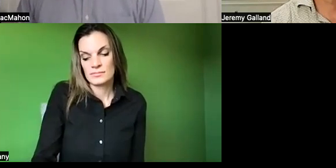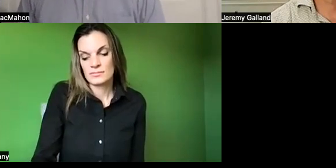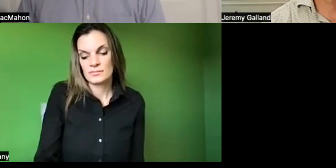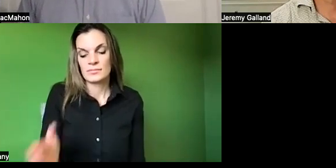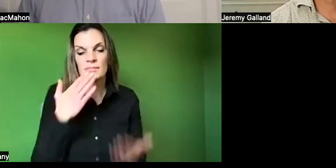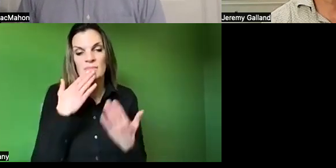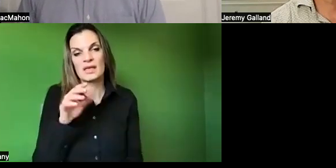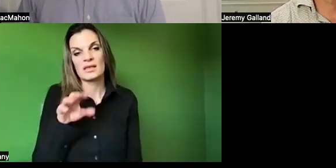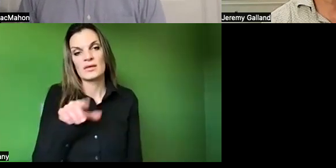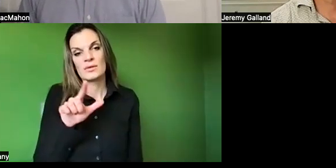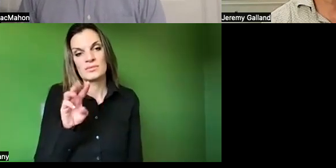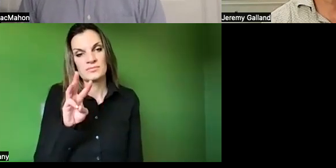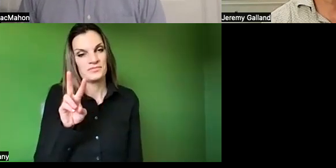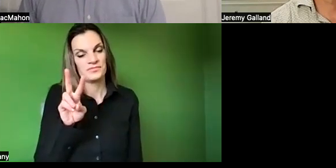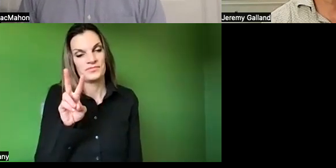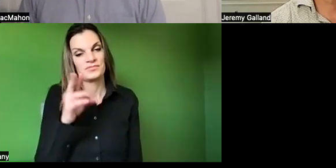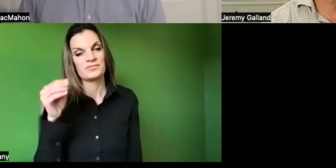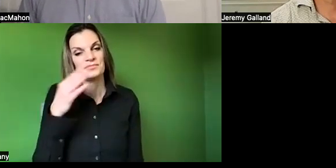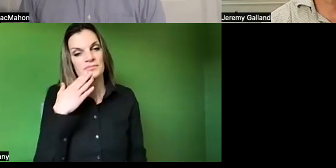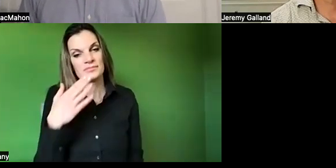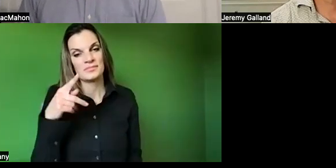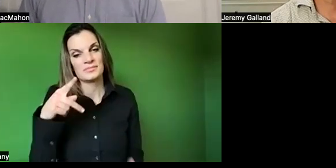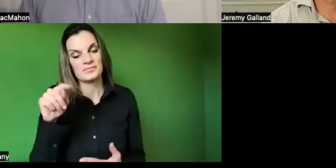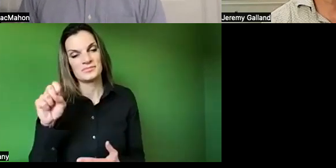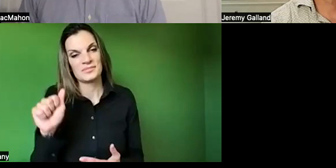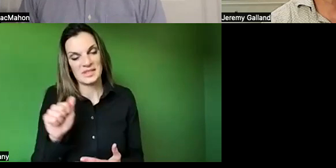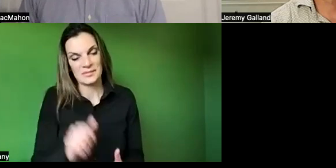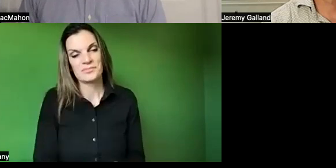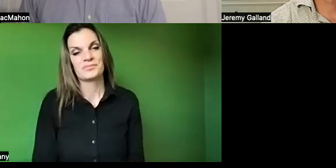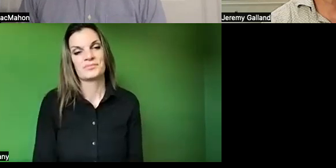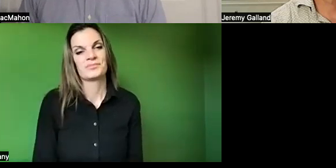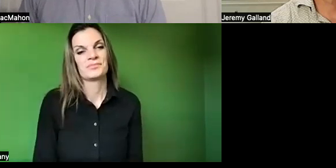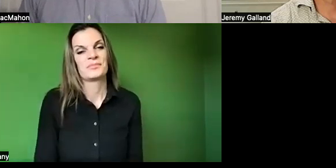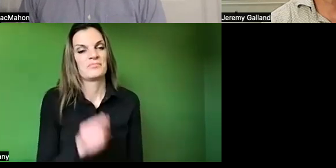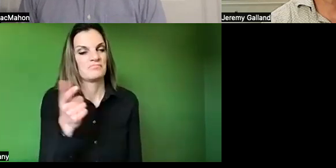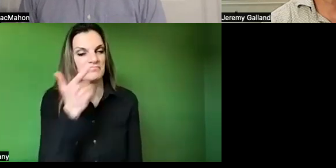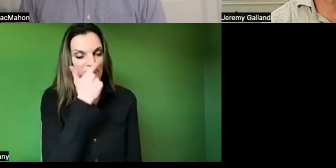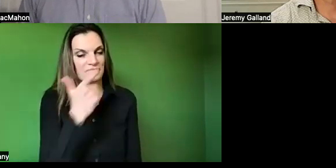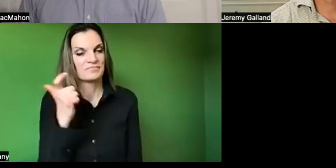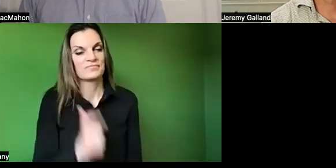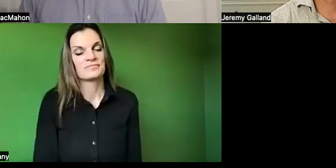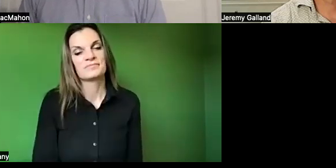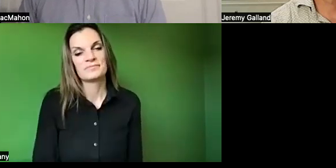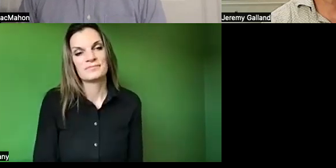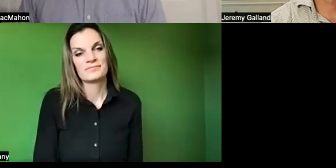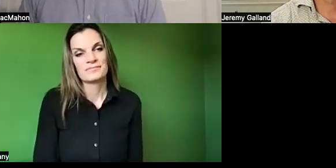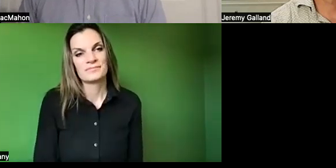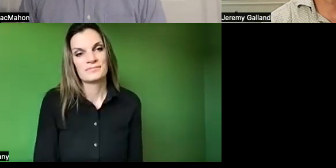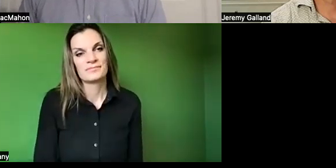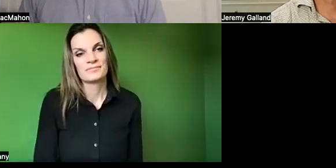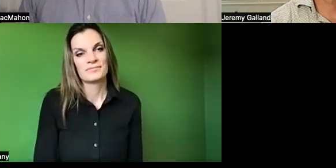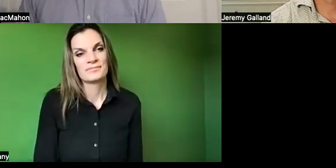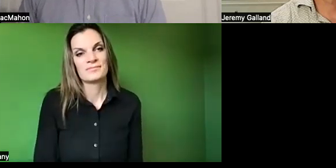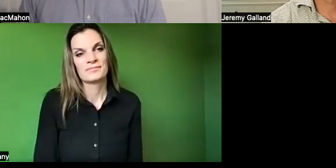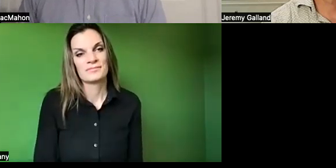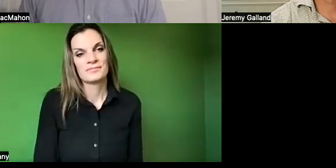Voters and the PTSA, and to everyone who's joined in or who will watch this afterwards. I've lived here for over 30 years, and I've